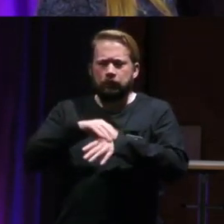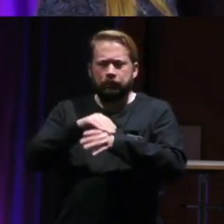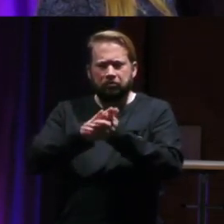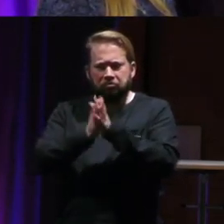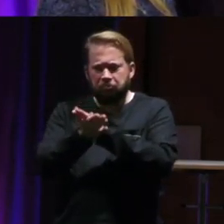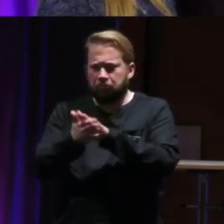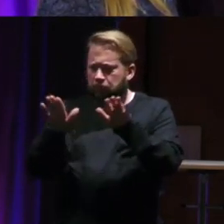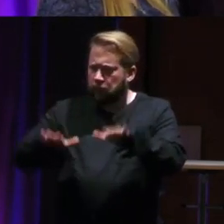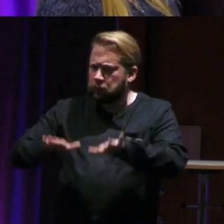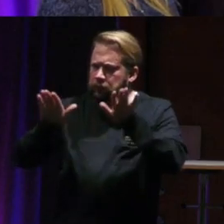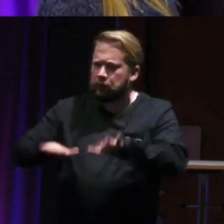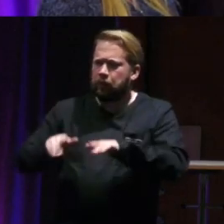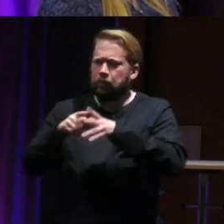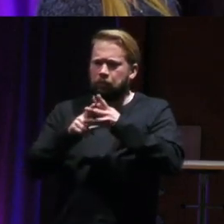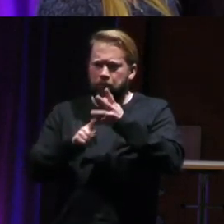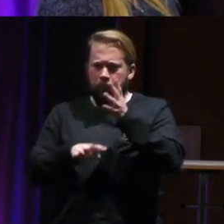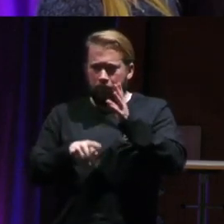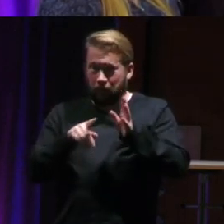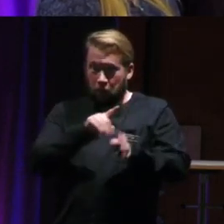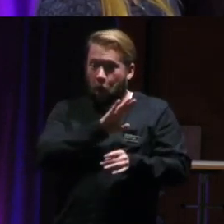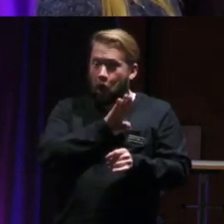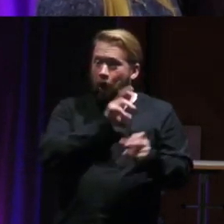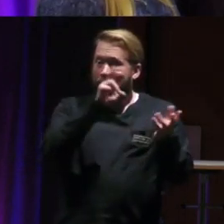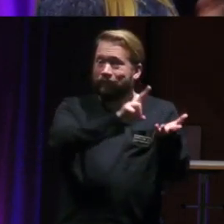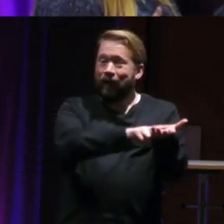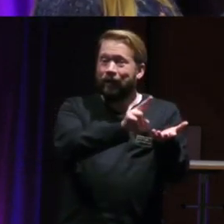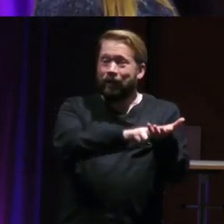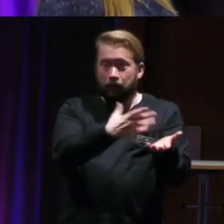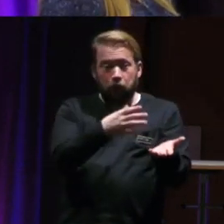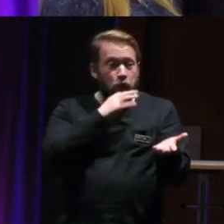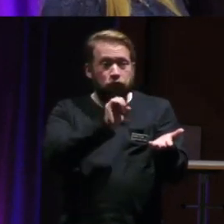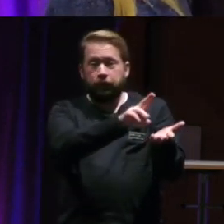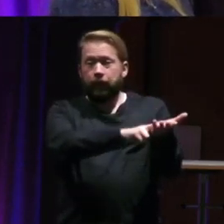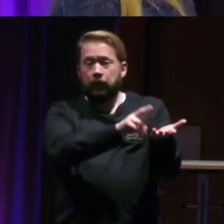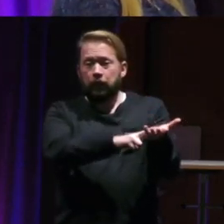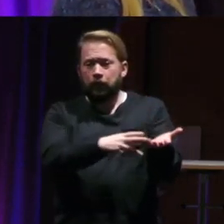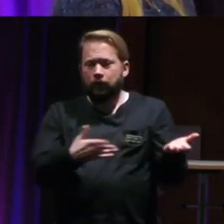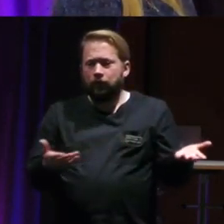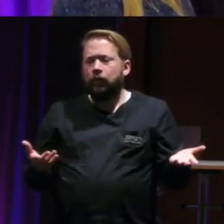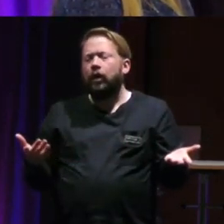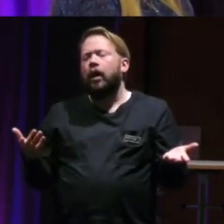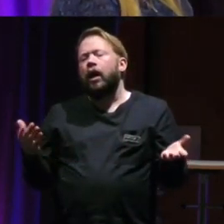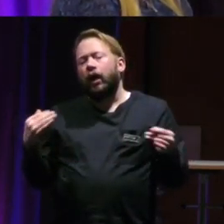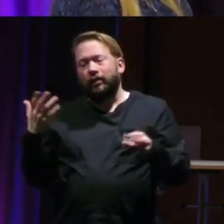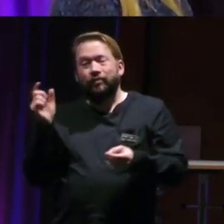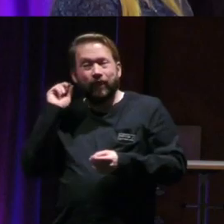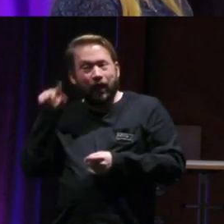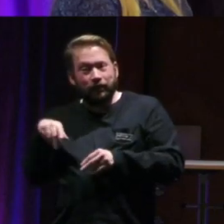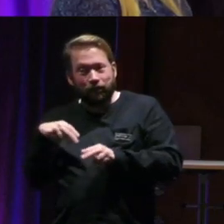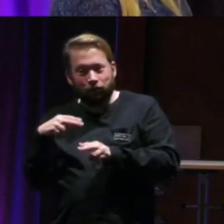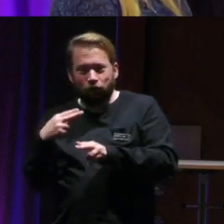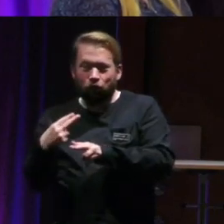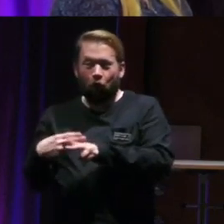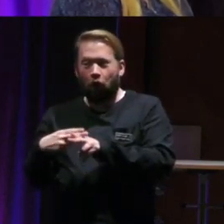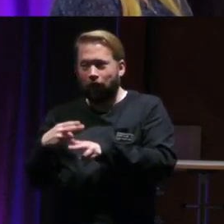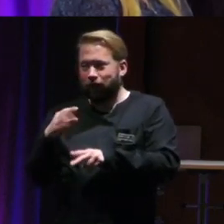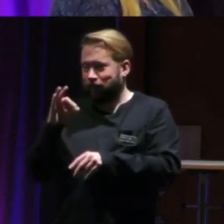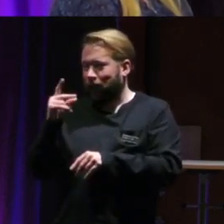No, the fake news issue. Oh. That's fake news, yeah. Yes, and invite them to really Sweden. It's really muddying the waters of, I think, there